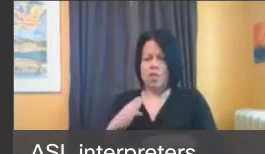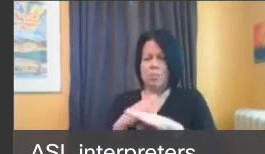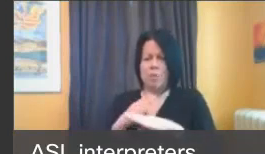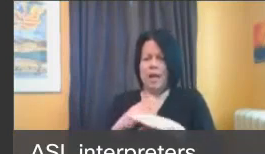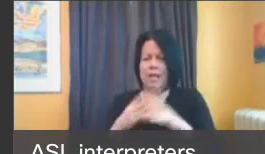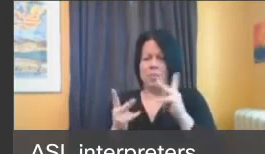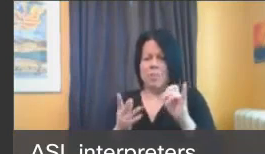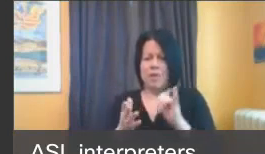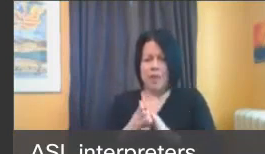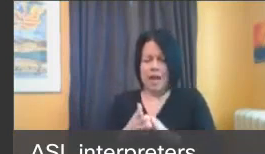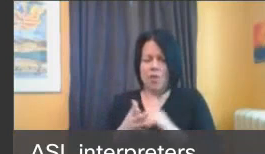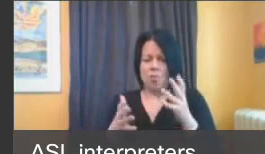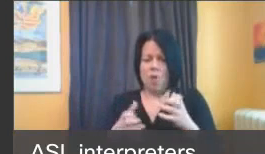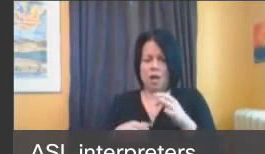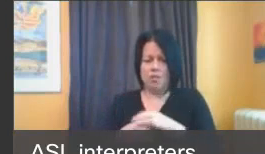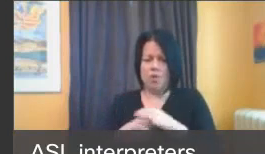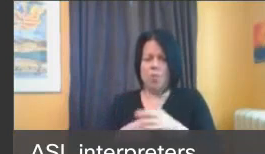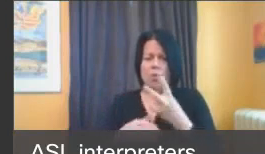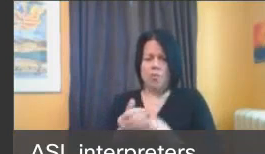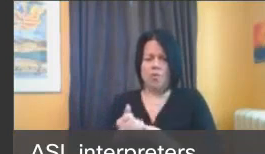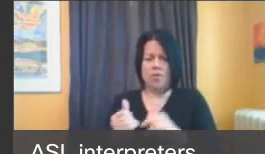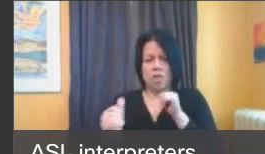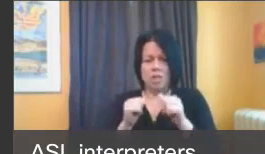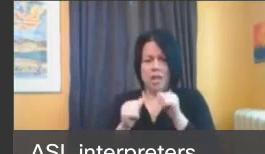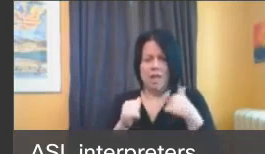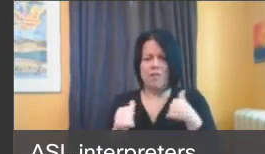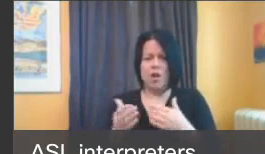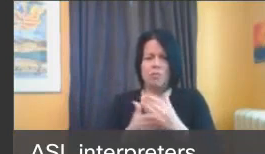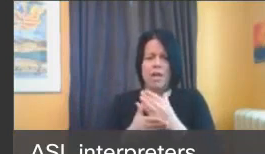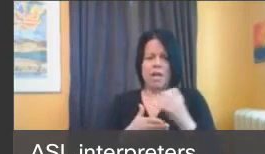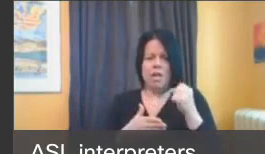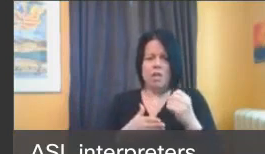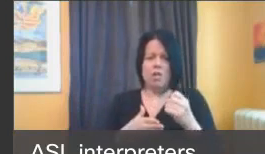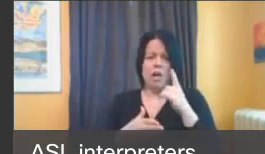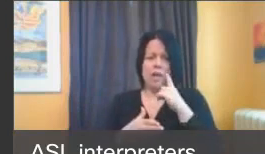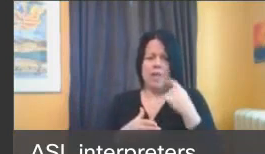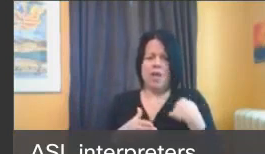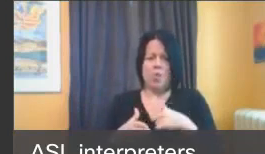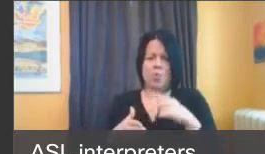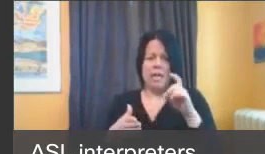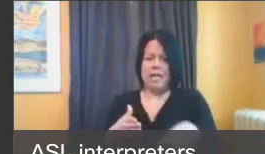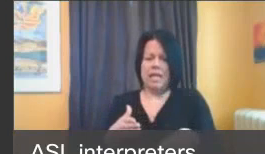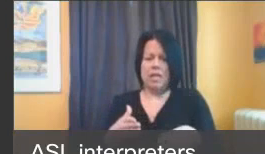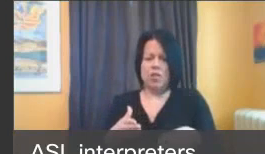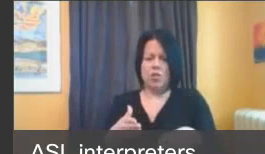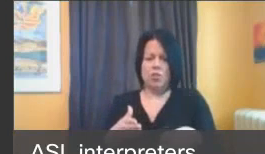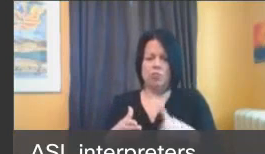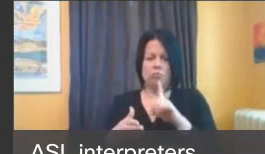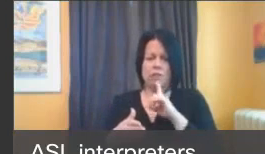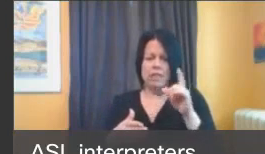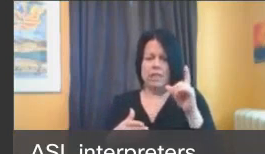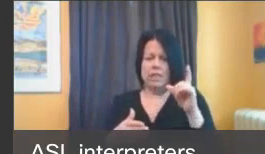those represent a denial of our right to vote. So I think we need to be mindful of